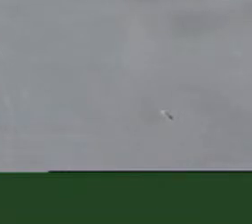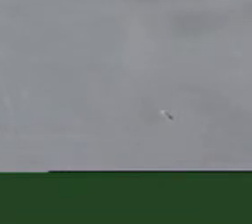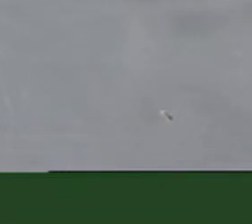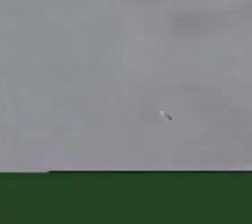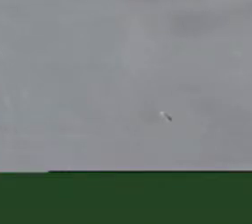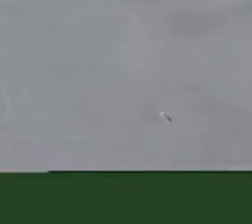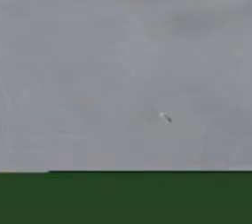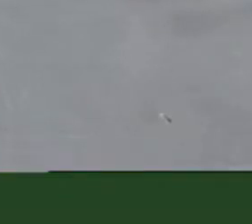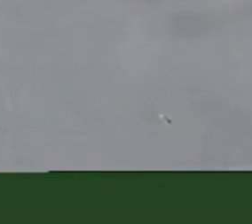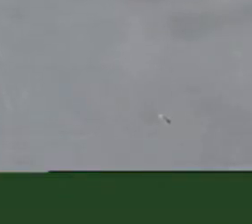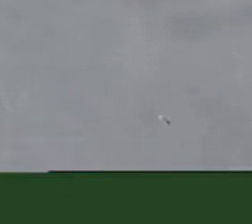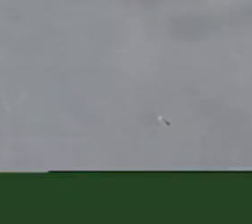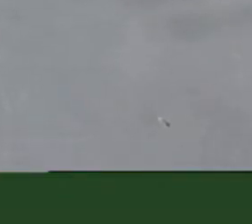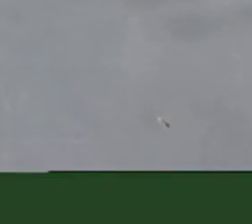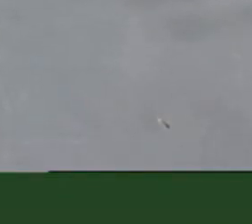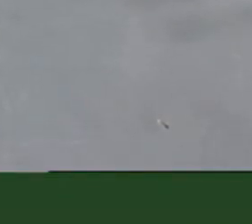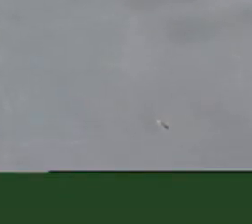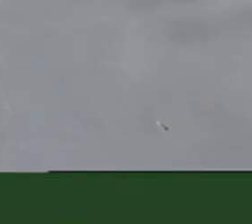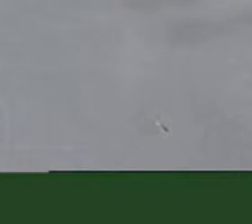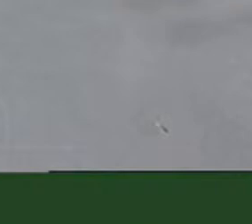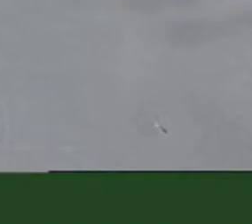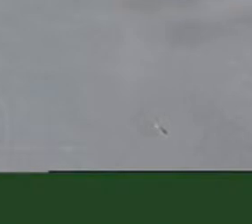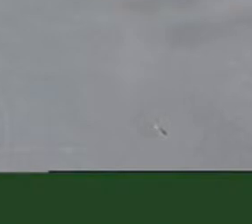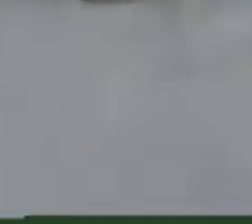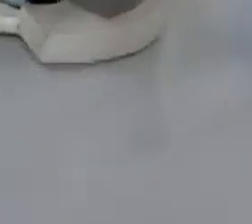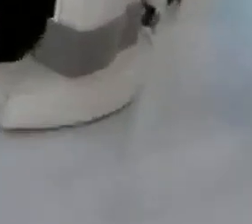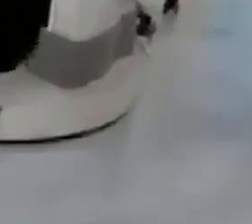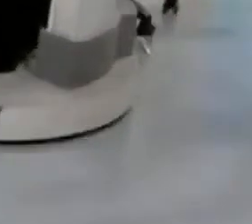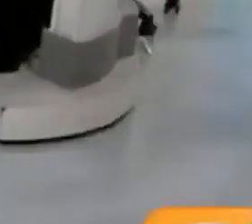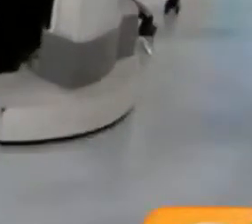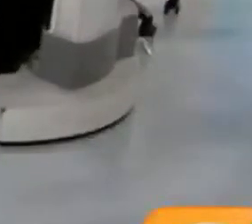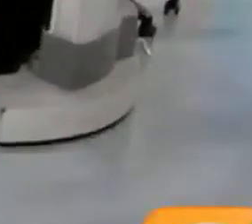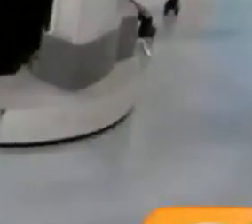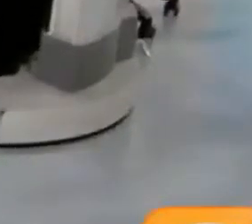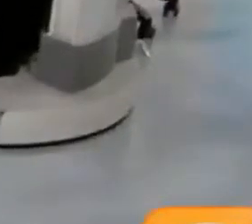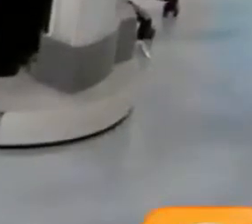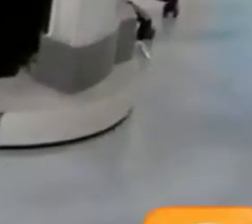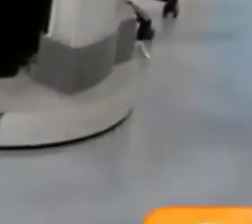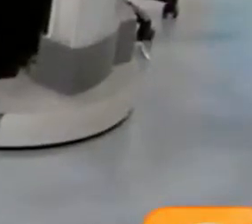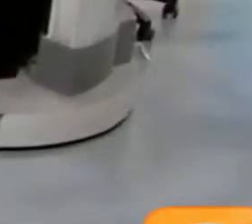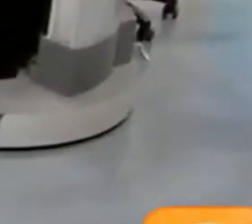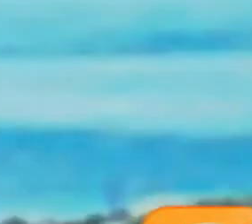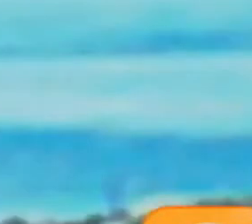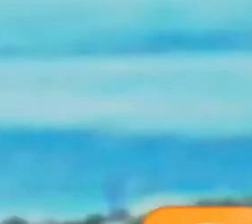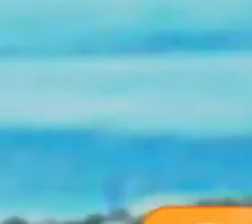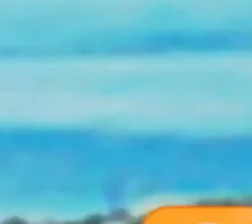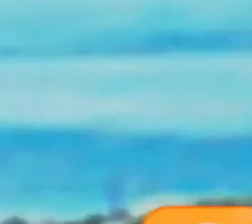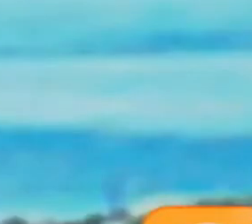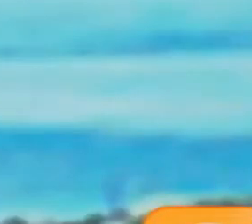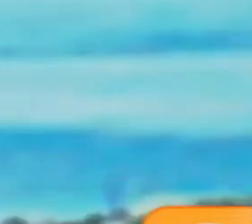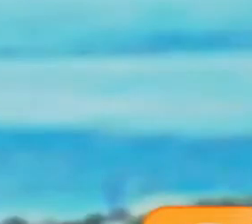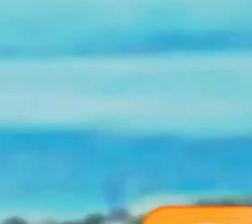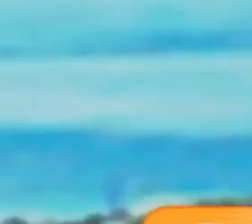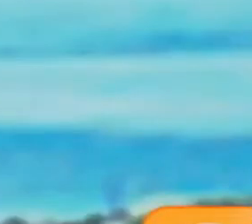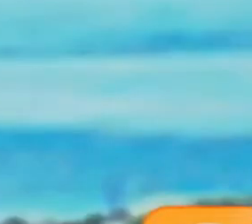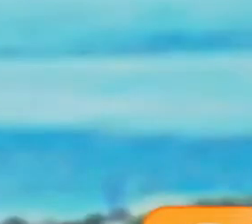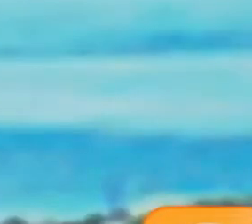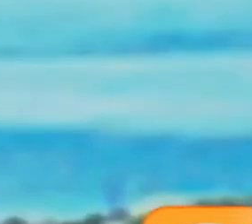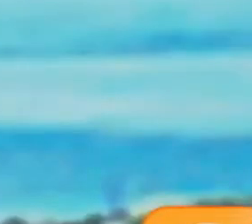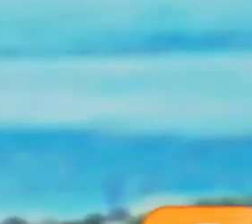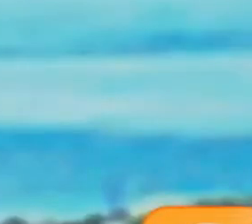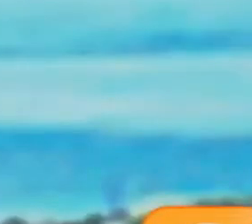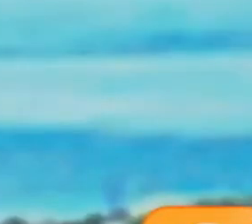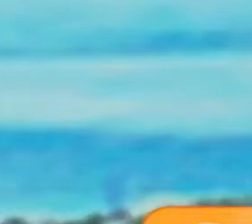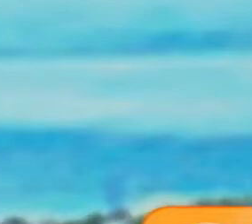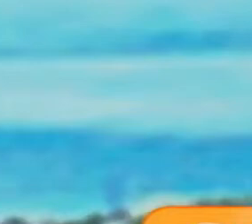Kaloleni, Kibra, you will find our members there. But then we are saying in these low income areas